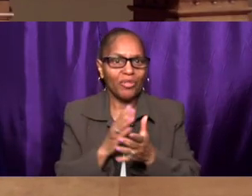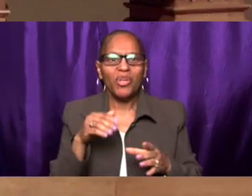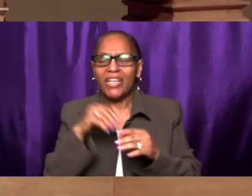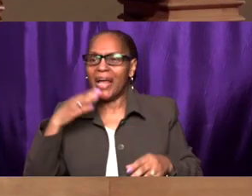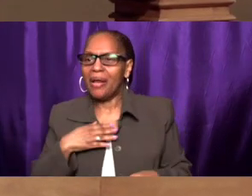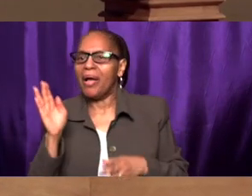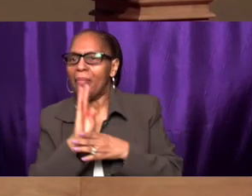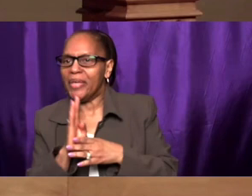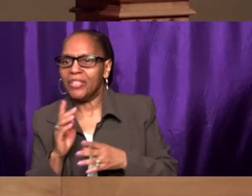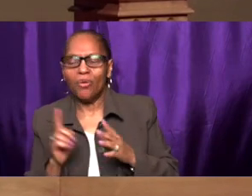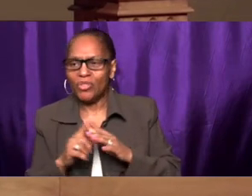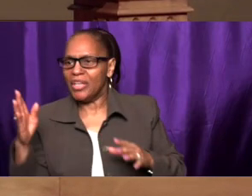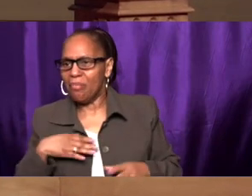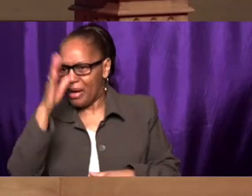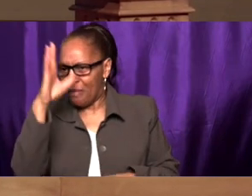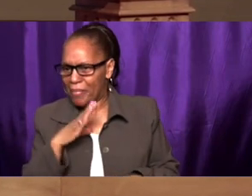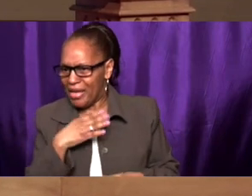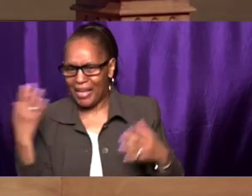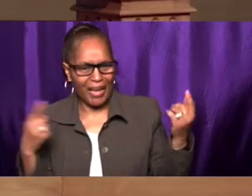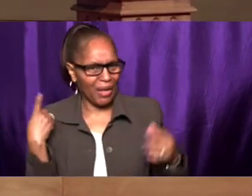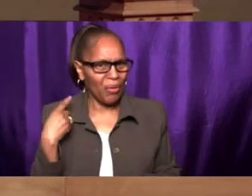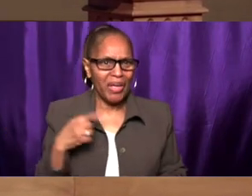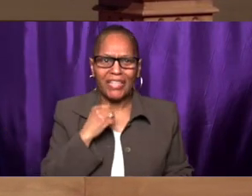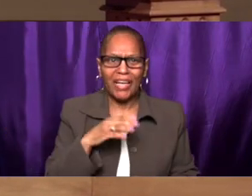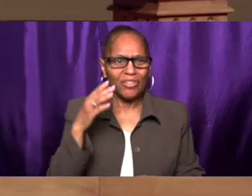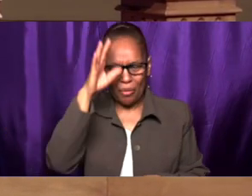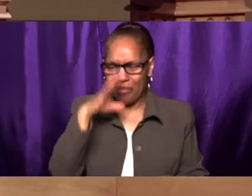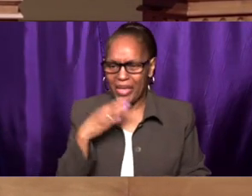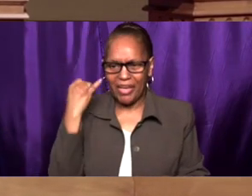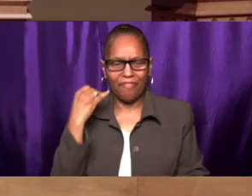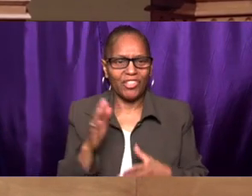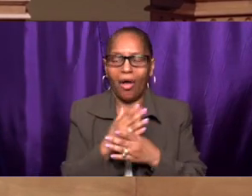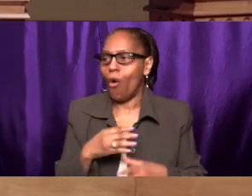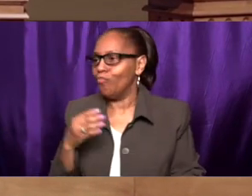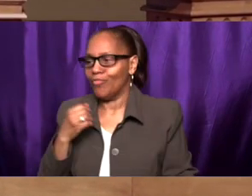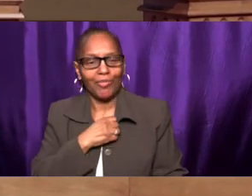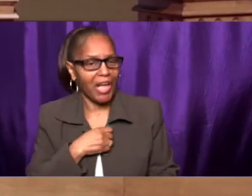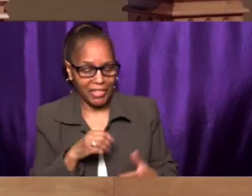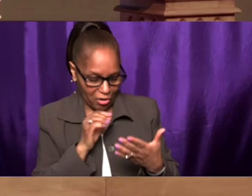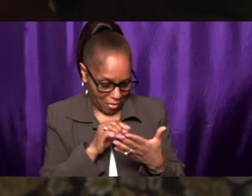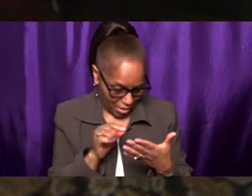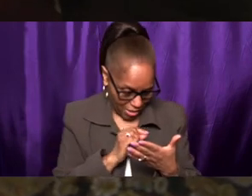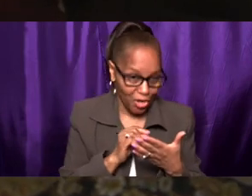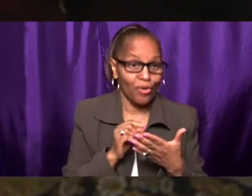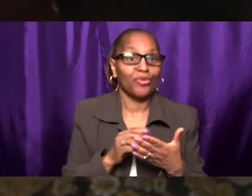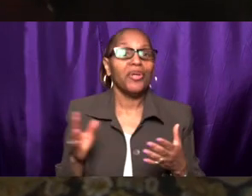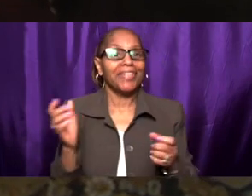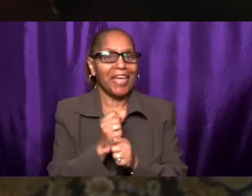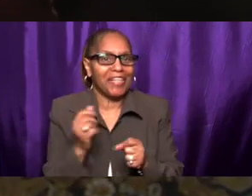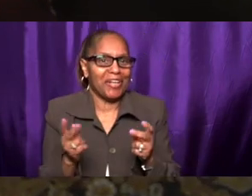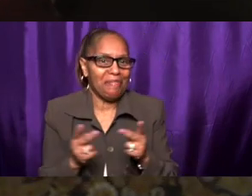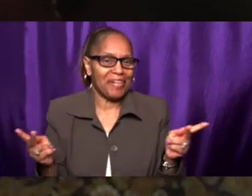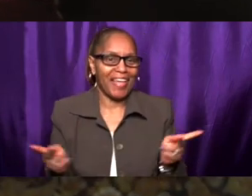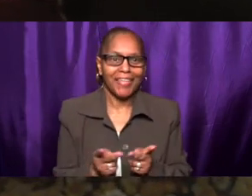business? Would you leave my man alone? He ain't your man if he's sharing. I'm sorry, that ain't on my notes. But you need to get to a